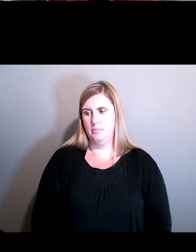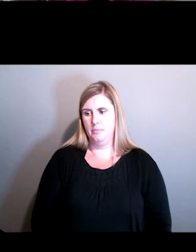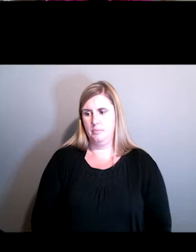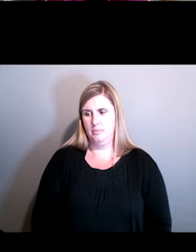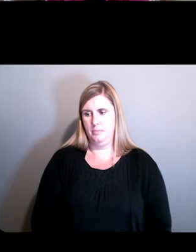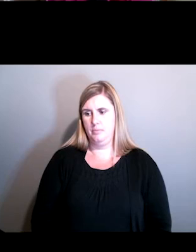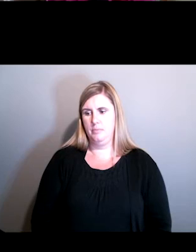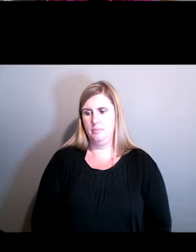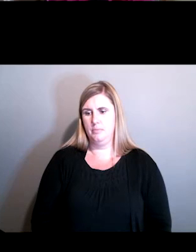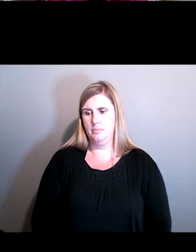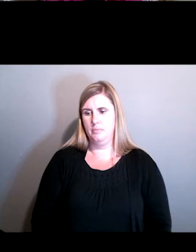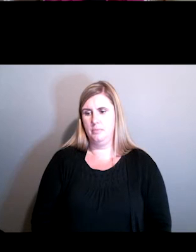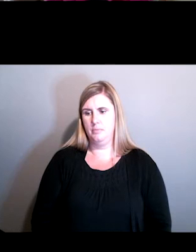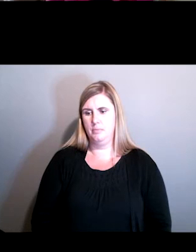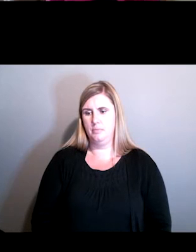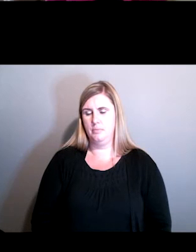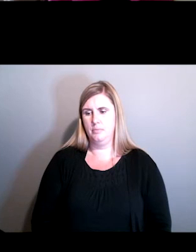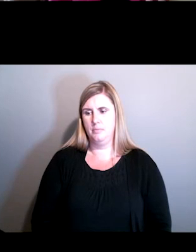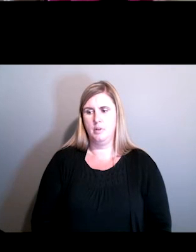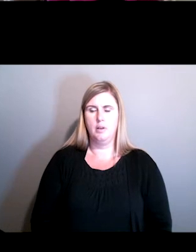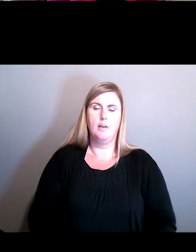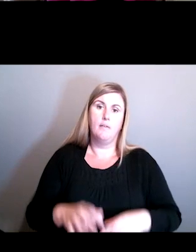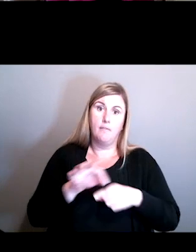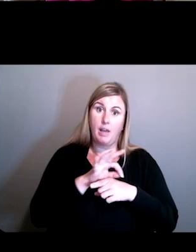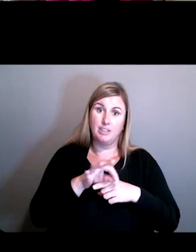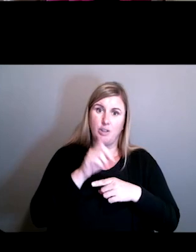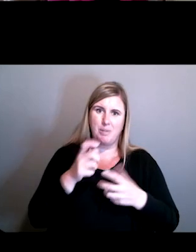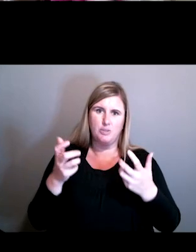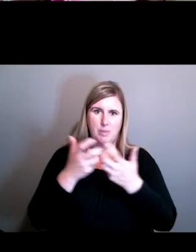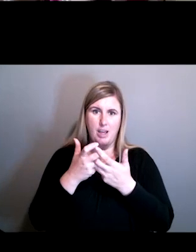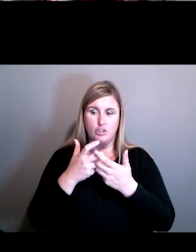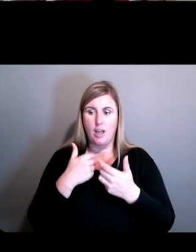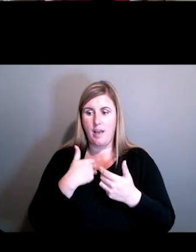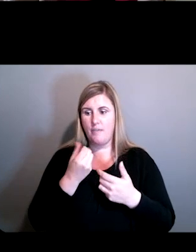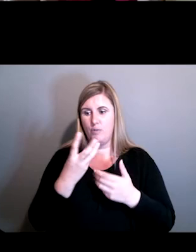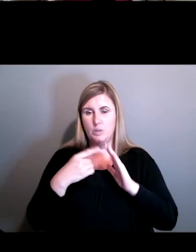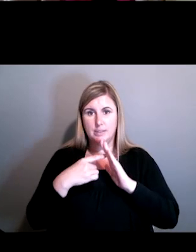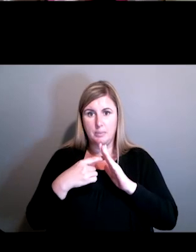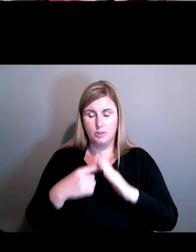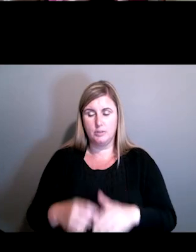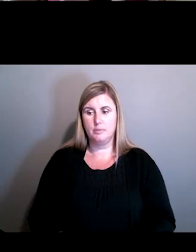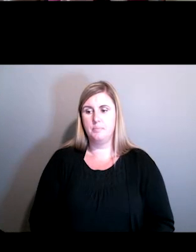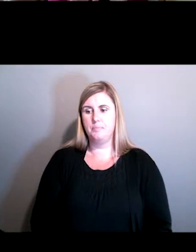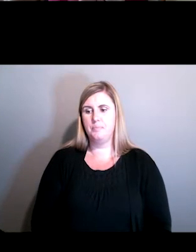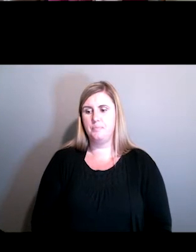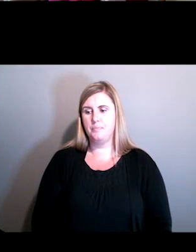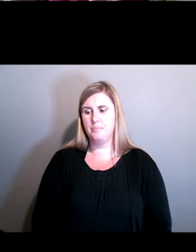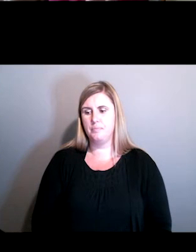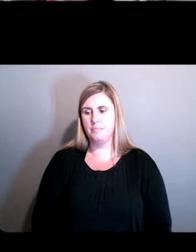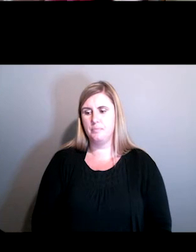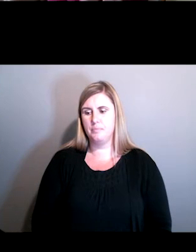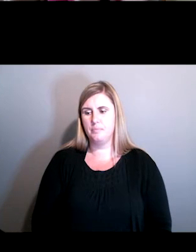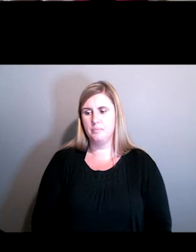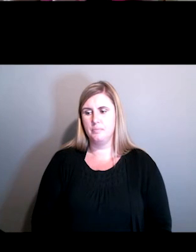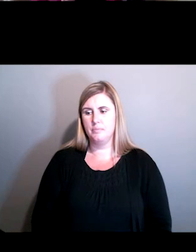So the functions must match. So I have a couple examples here. This first one is the dreaded iPad, the